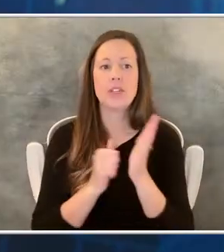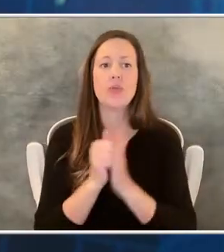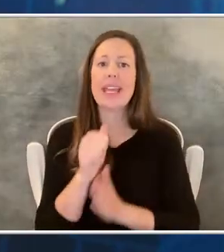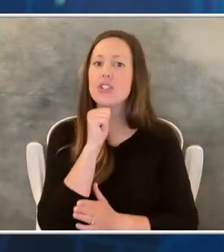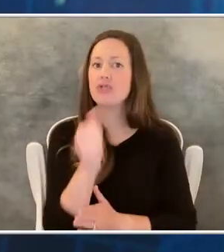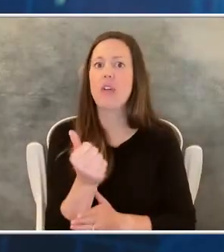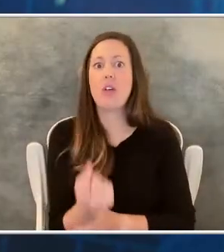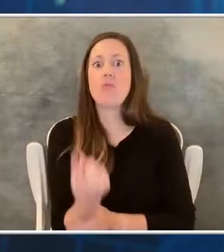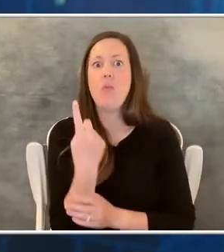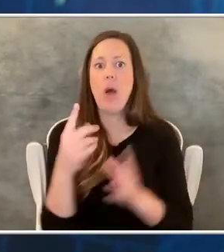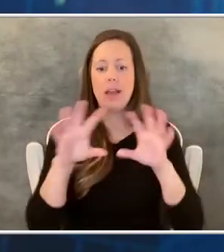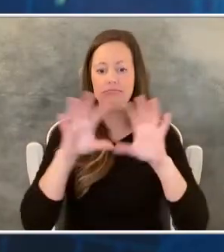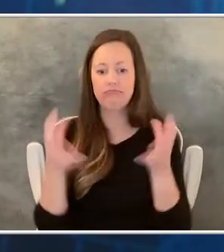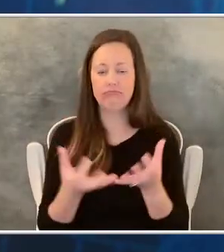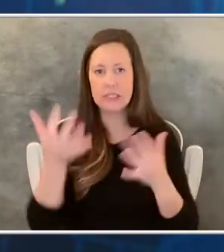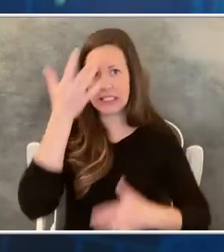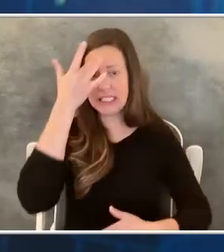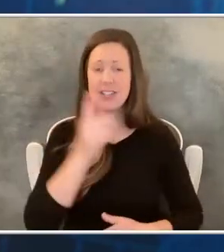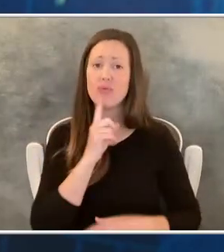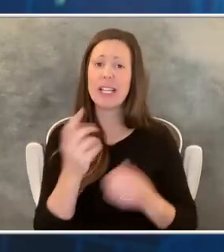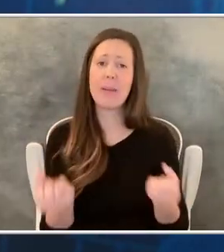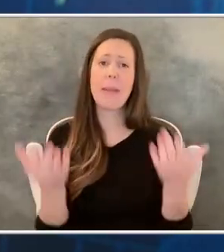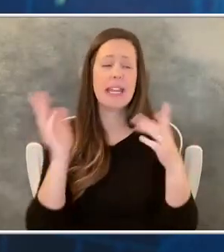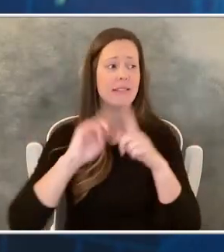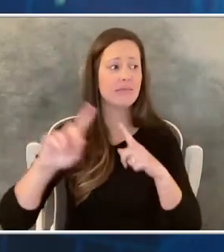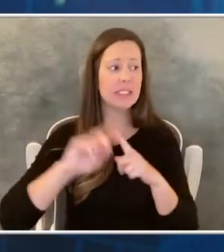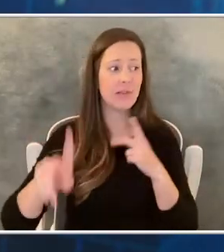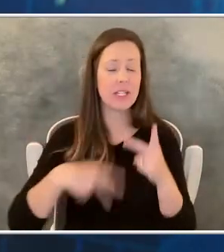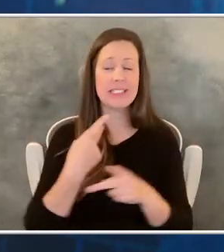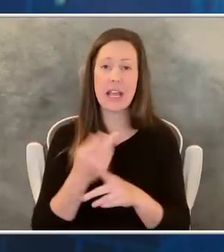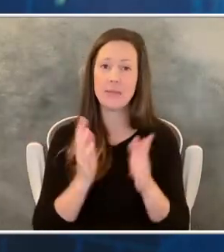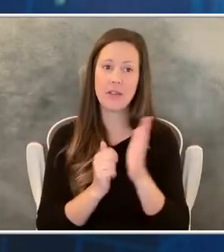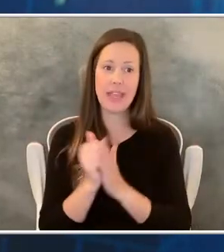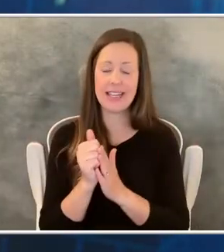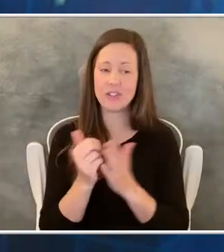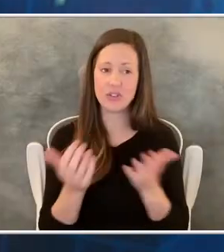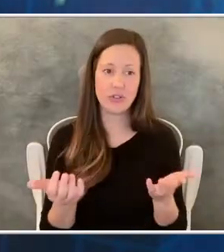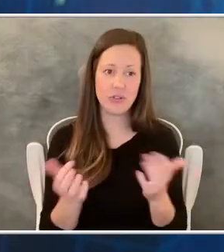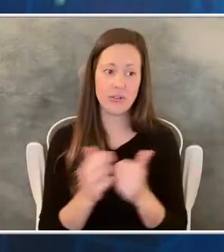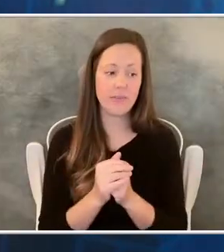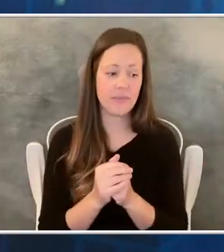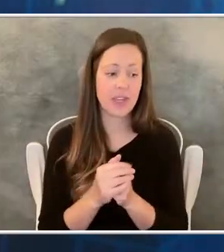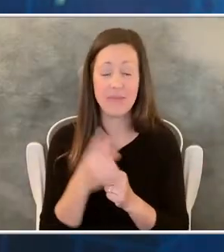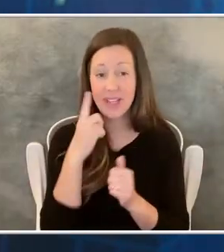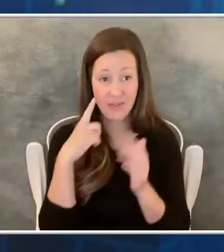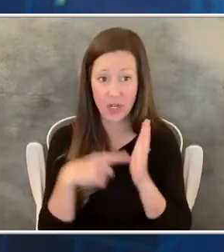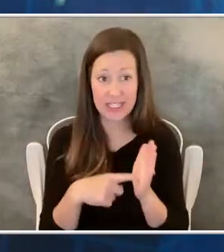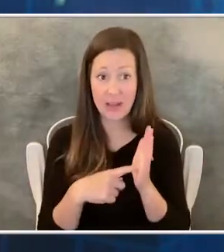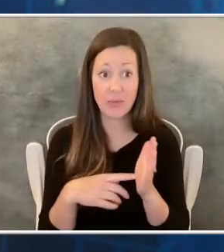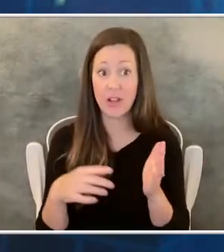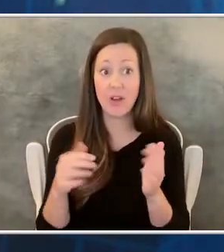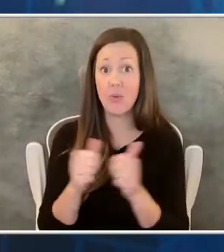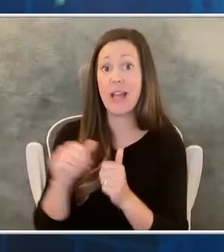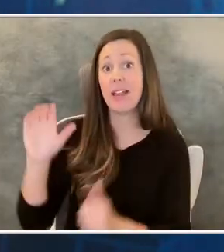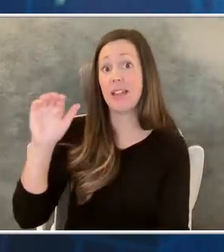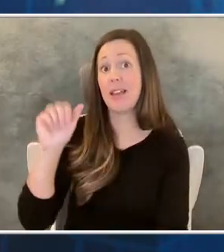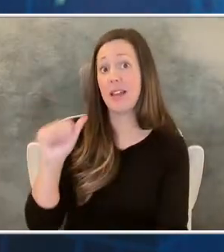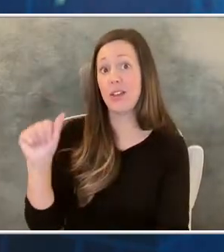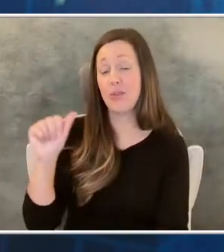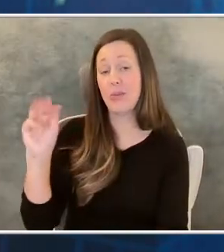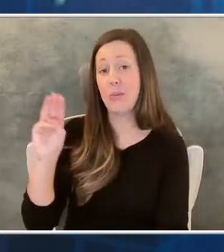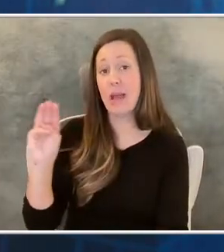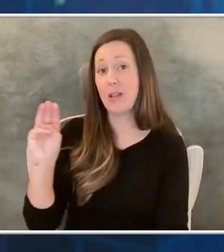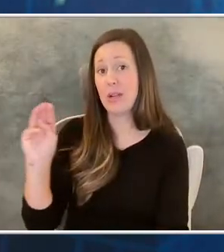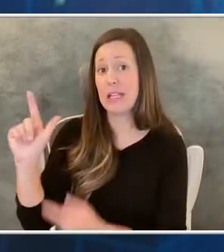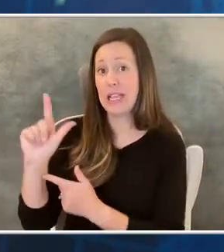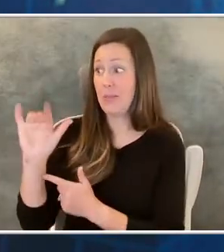know, there are so many different types of cancers. Even, for example, in acute myeloid leukemias, not all acute myeloid